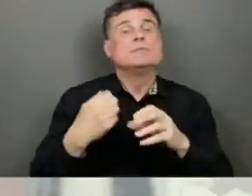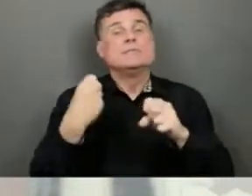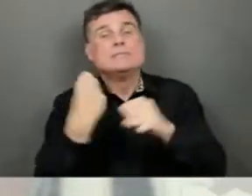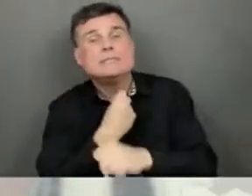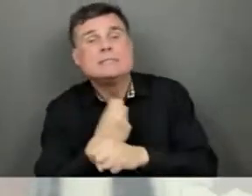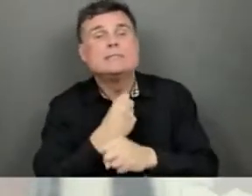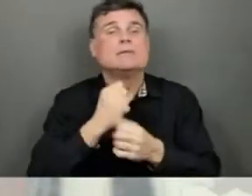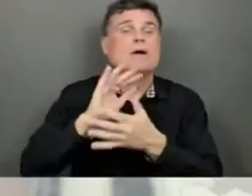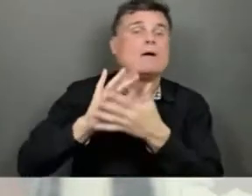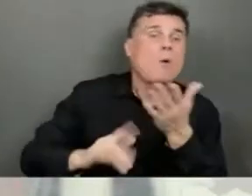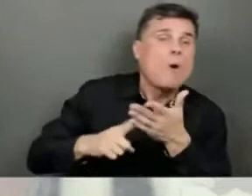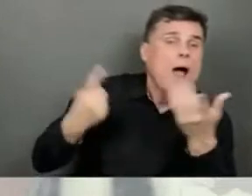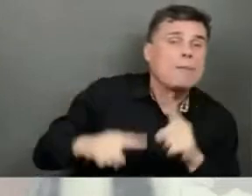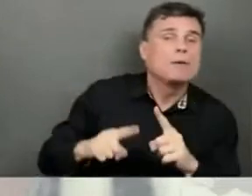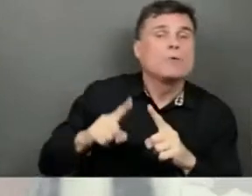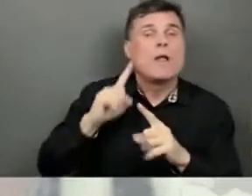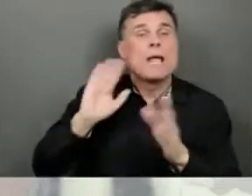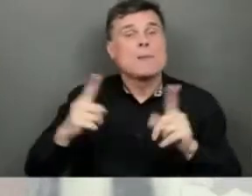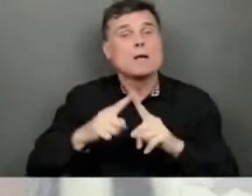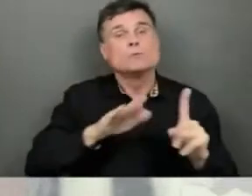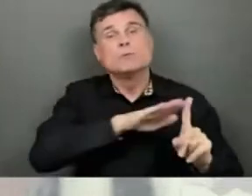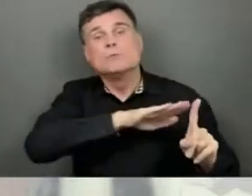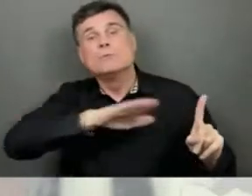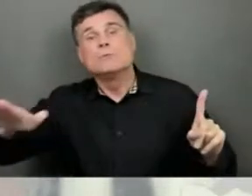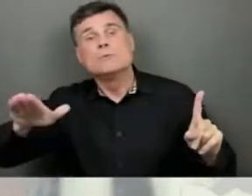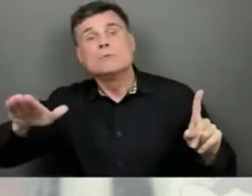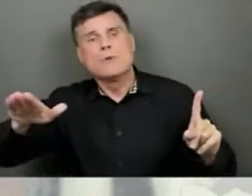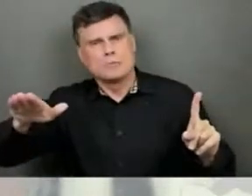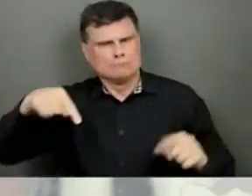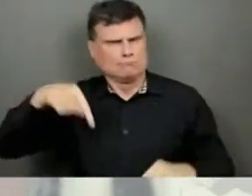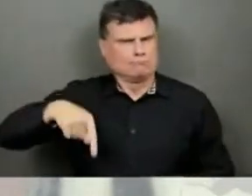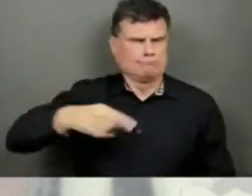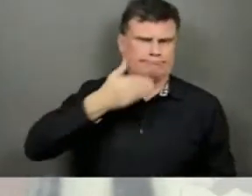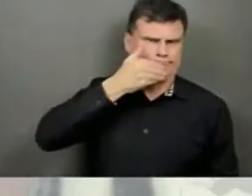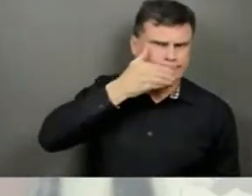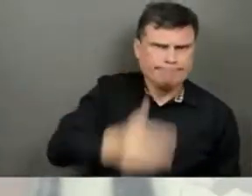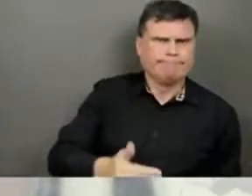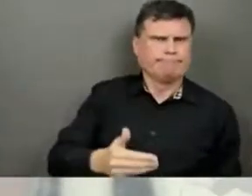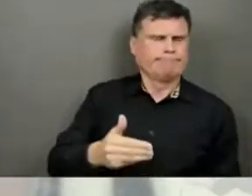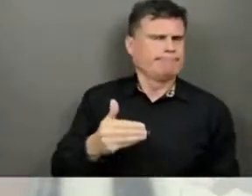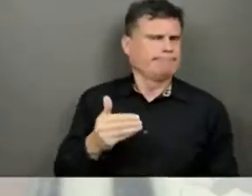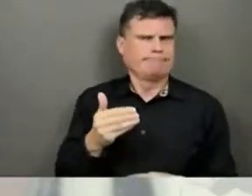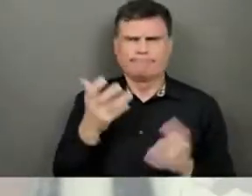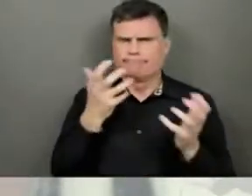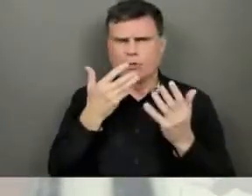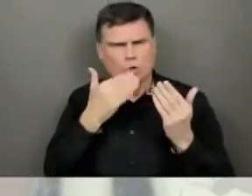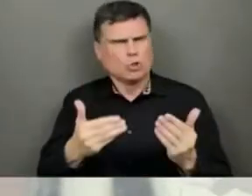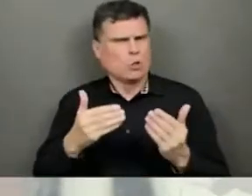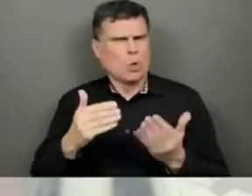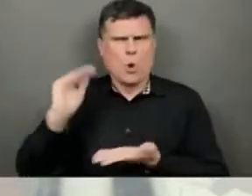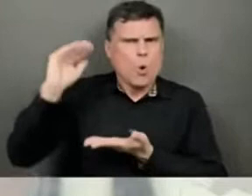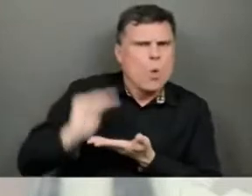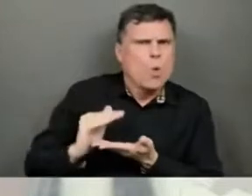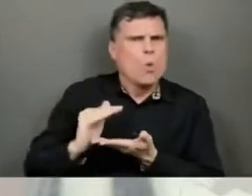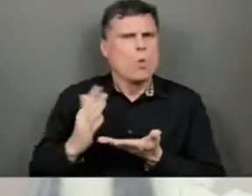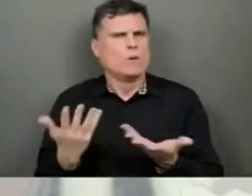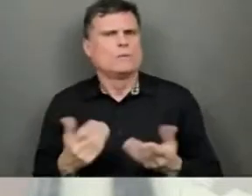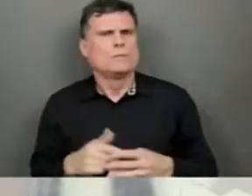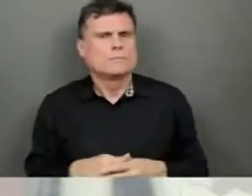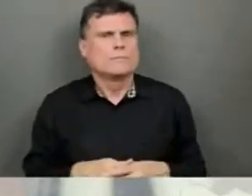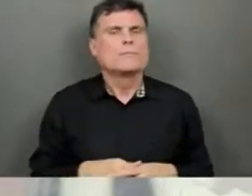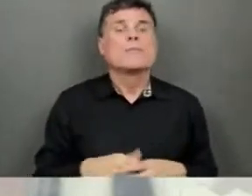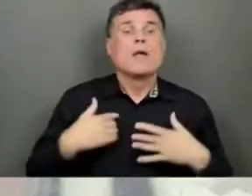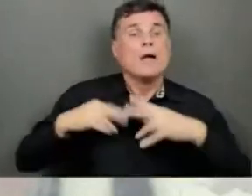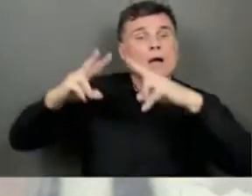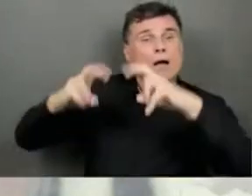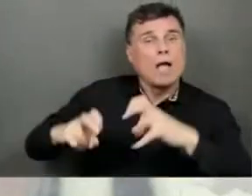people understand that. And we frequently describe these things in terms of how did the government do, or how did public health do. But